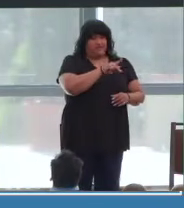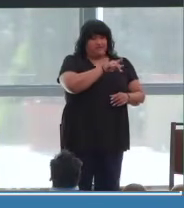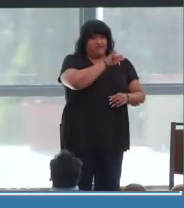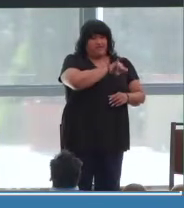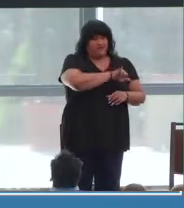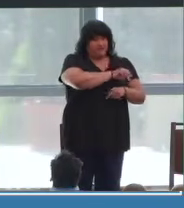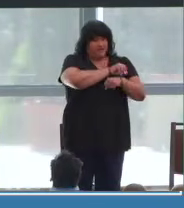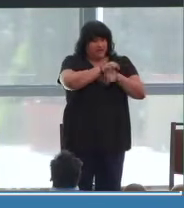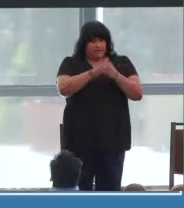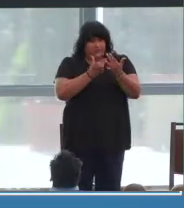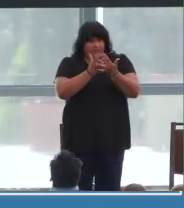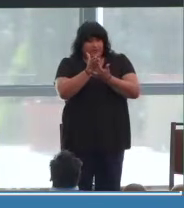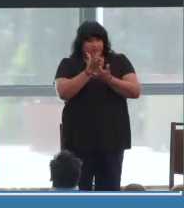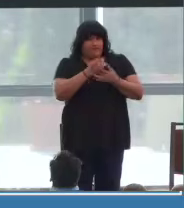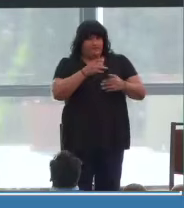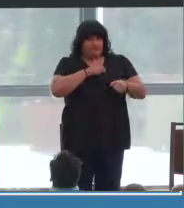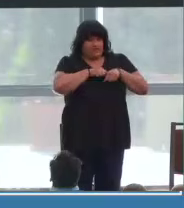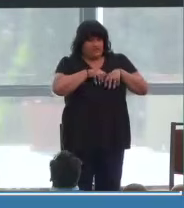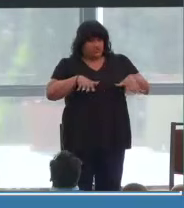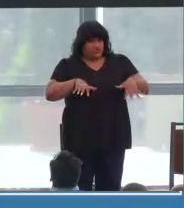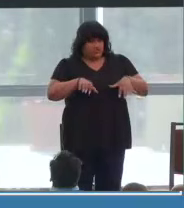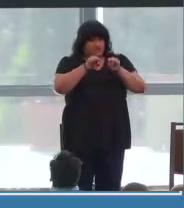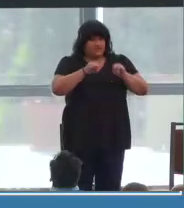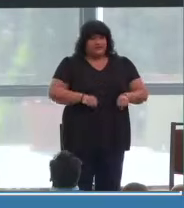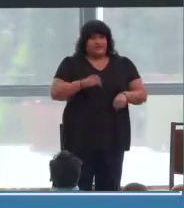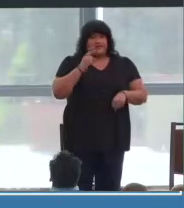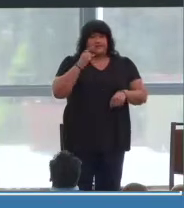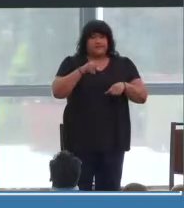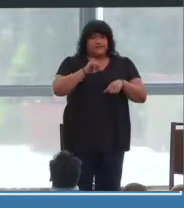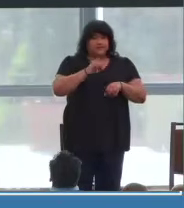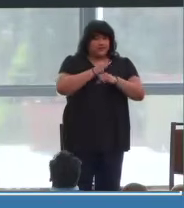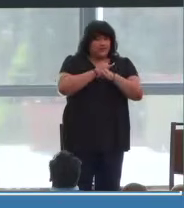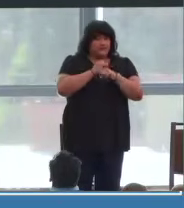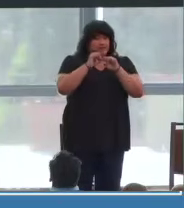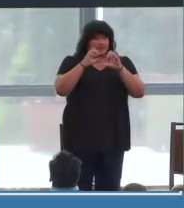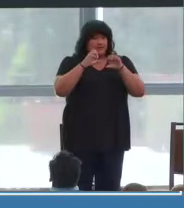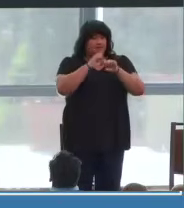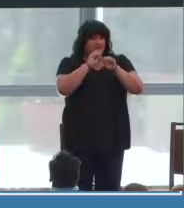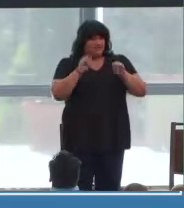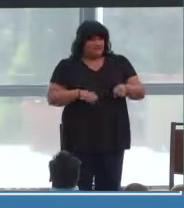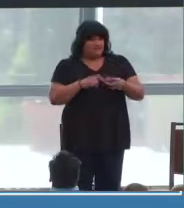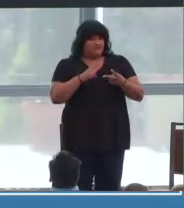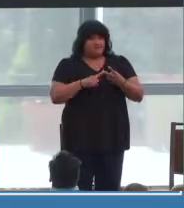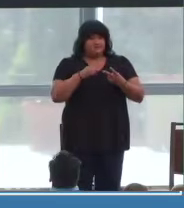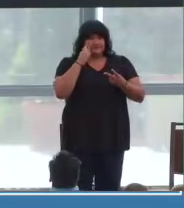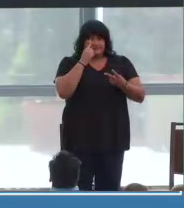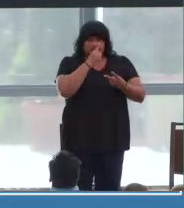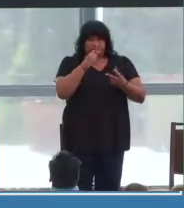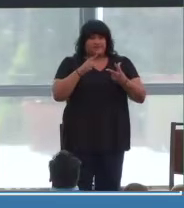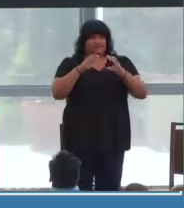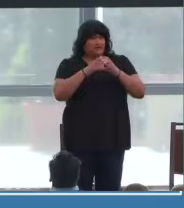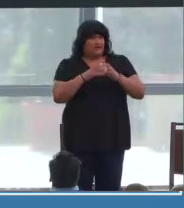vascular system, immune cells, the kidney, the eyes, the bowel, the heart, the brain, and the